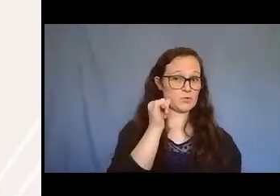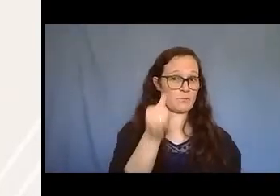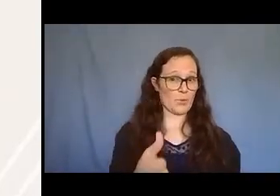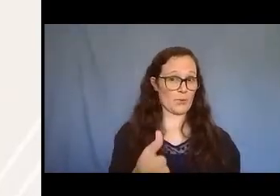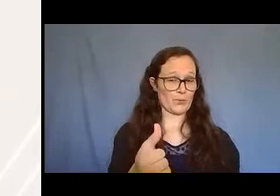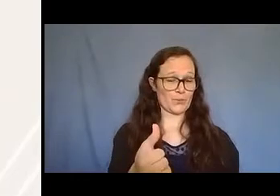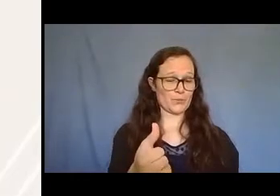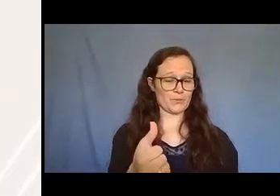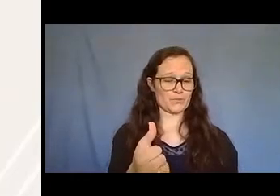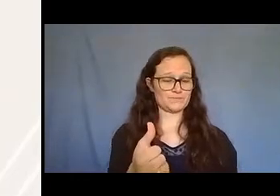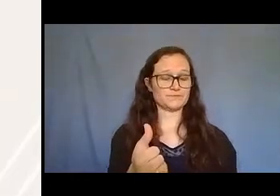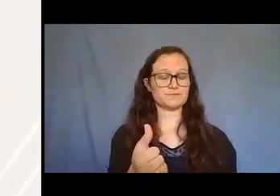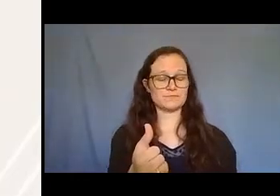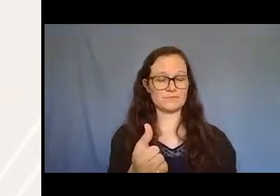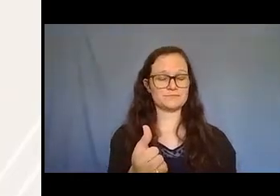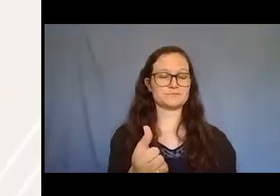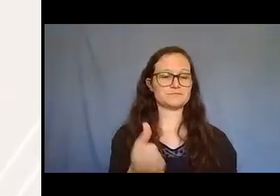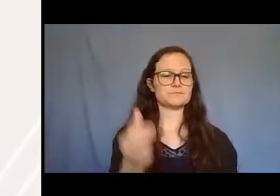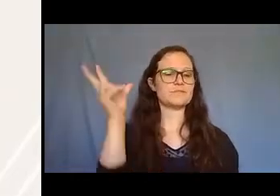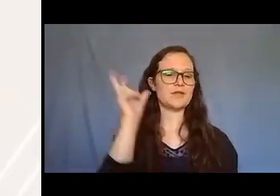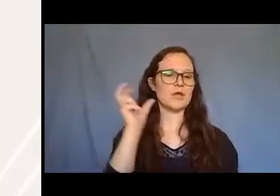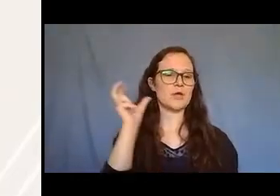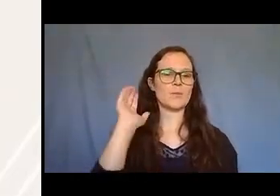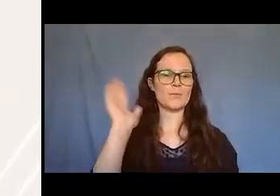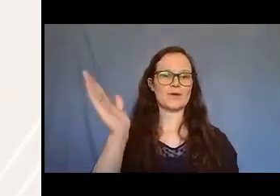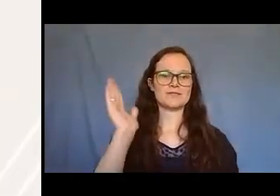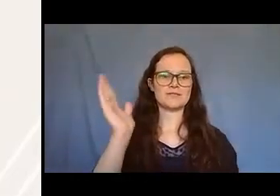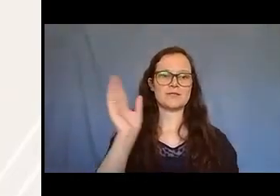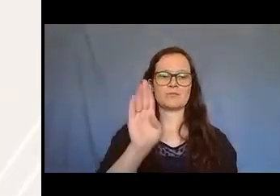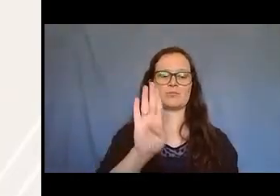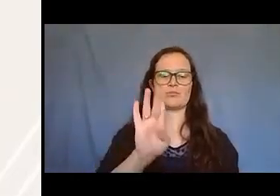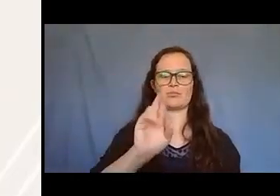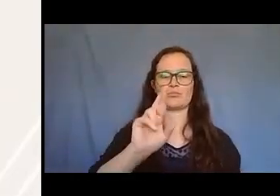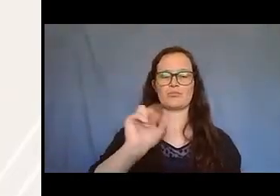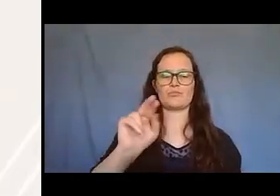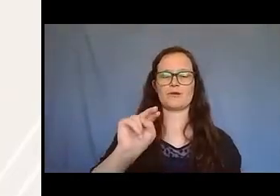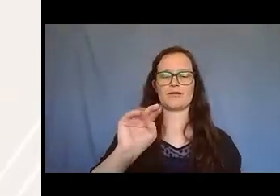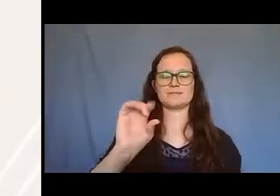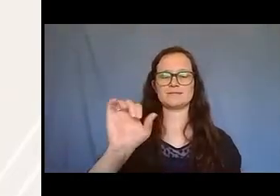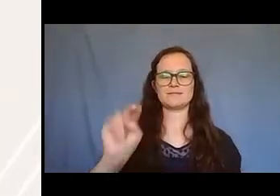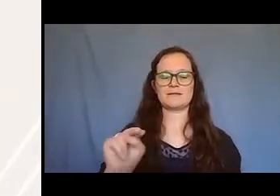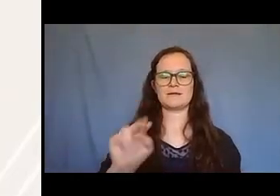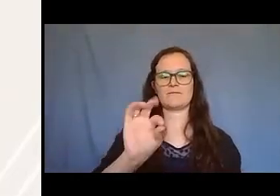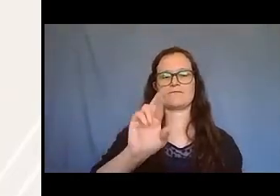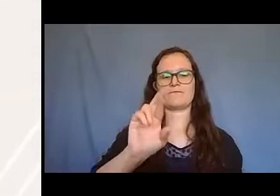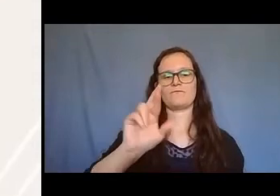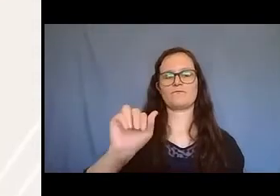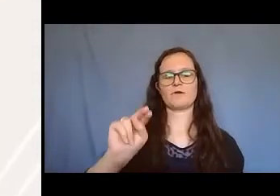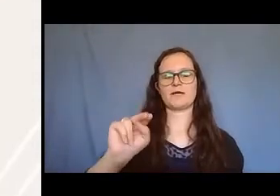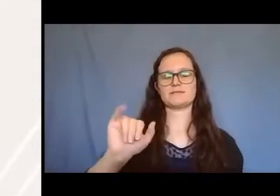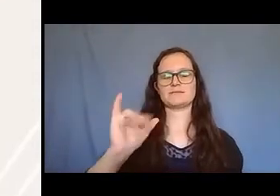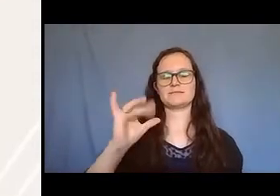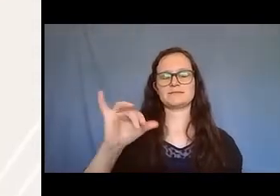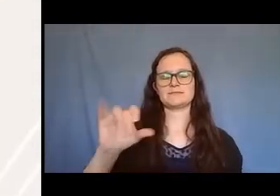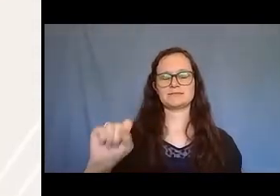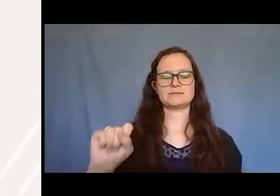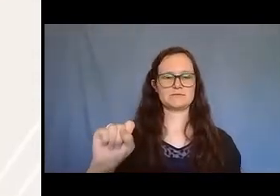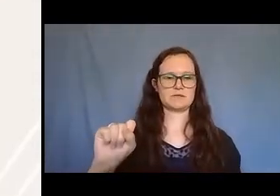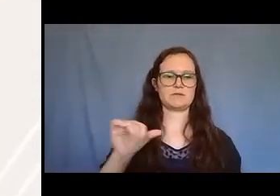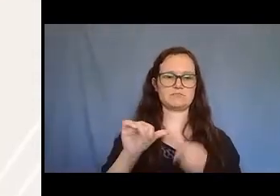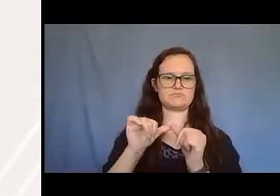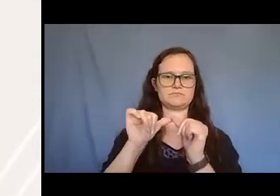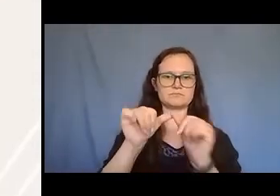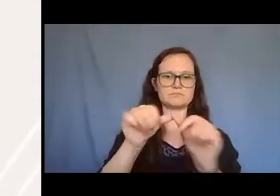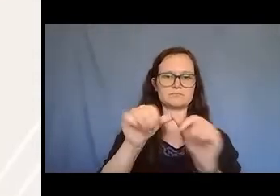to hear a presentation by Brandon Francis on the continued impacts of the Gold King